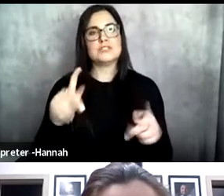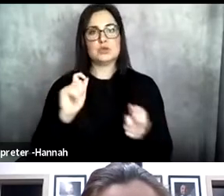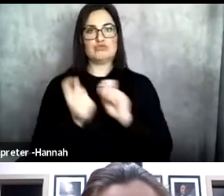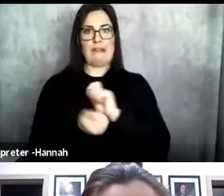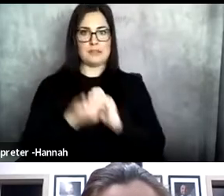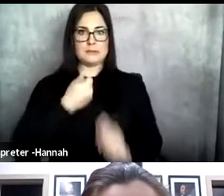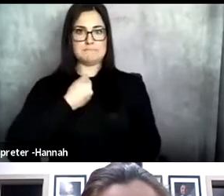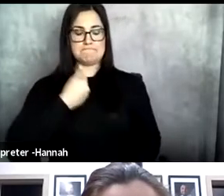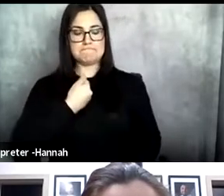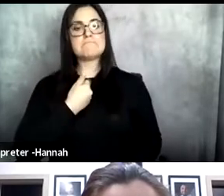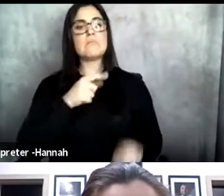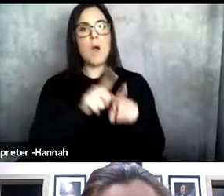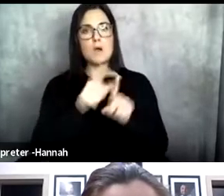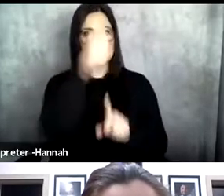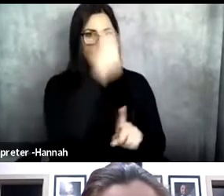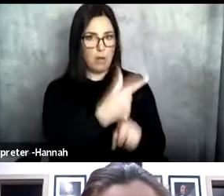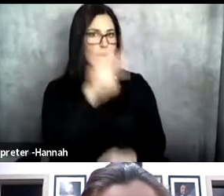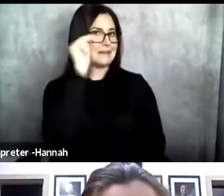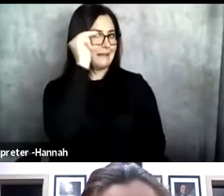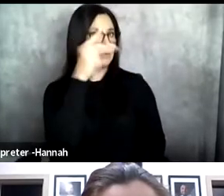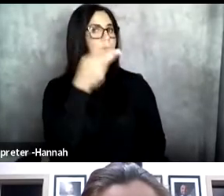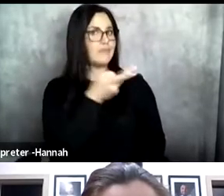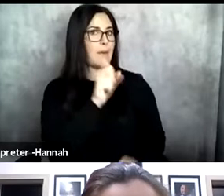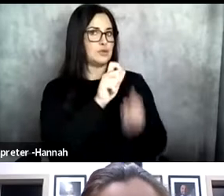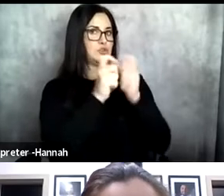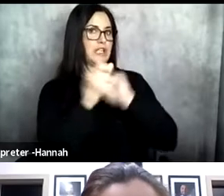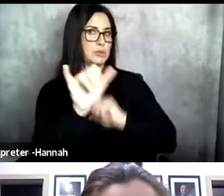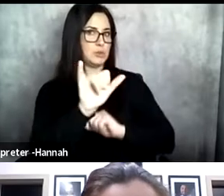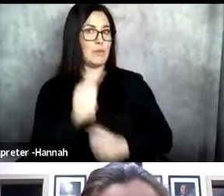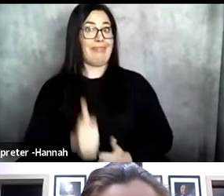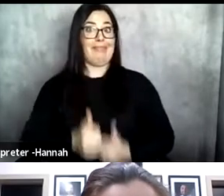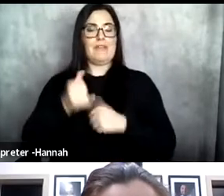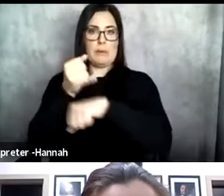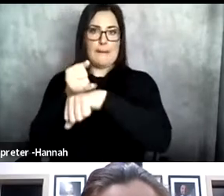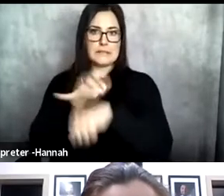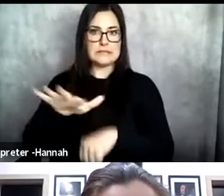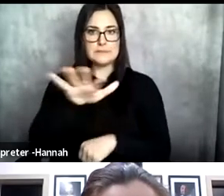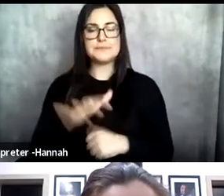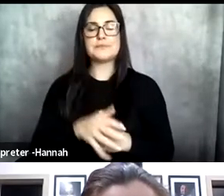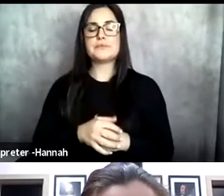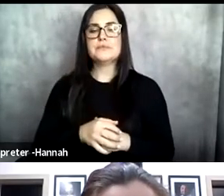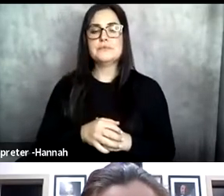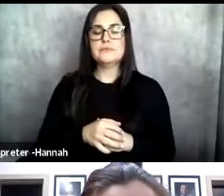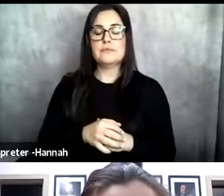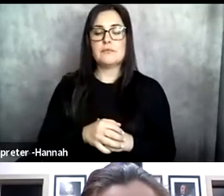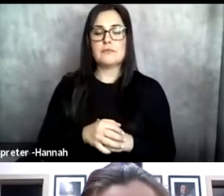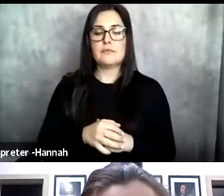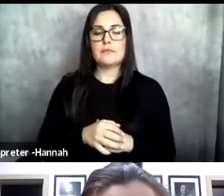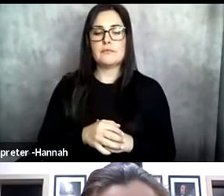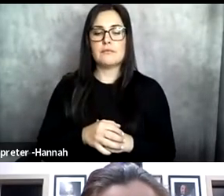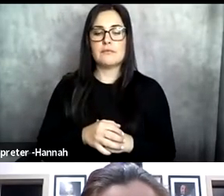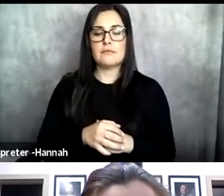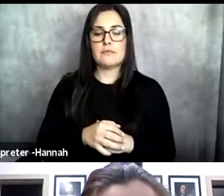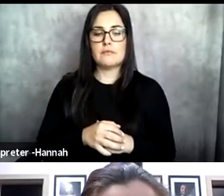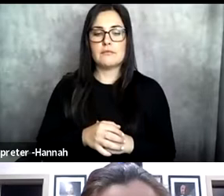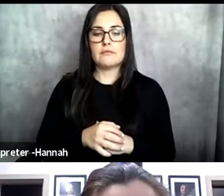myself, but also for my brother and my nephew, right? And I think for me, I say again, it was like a combination of different things